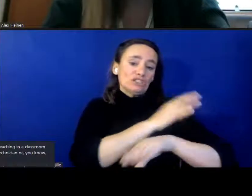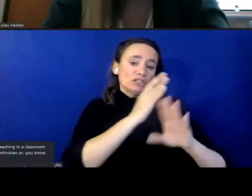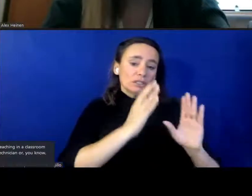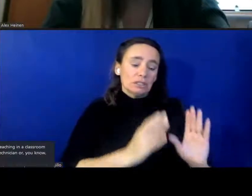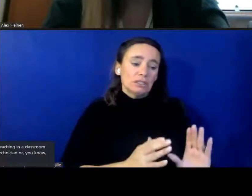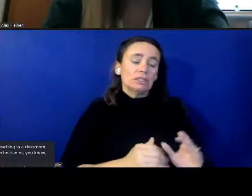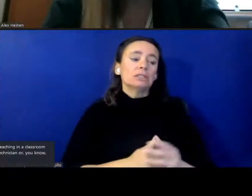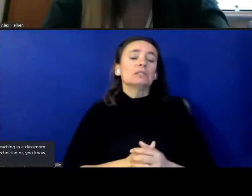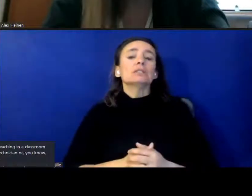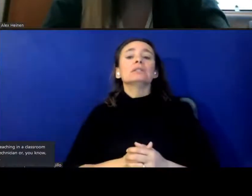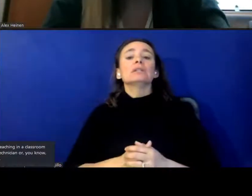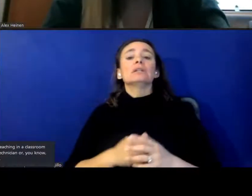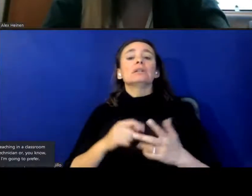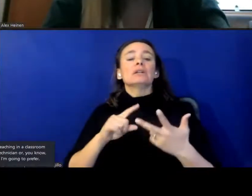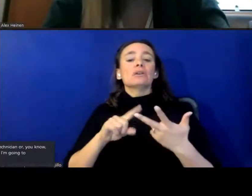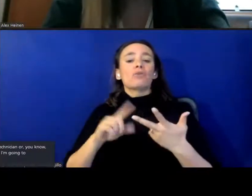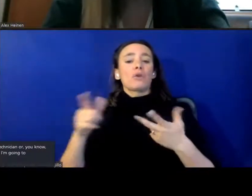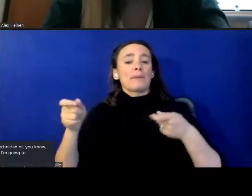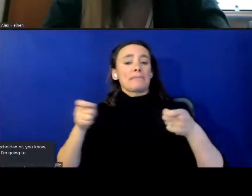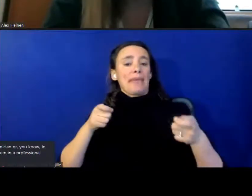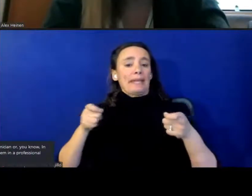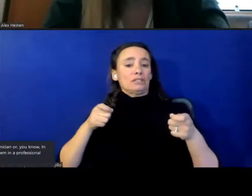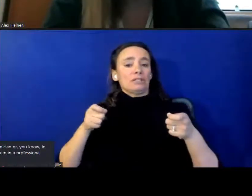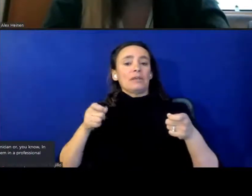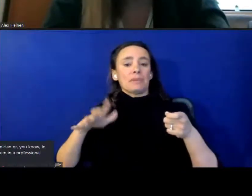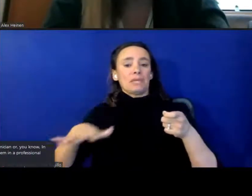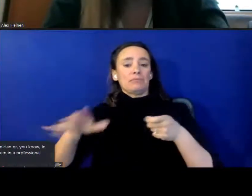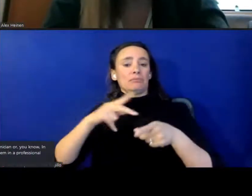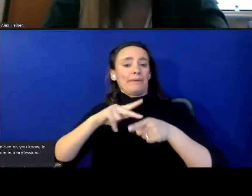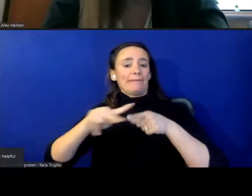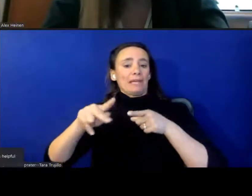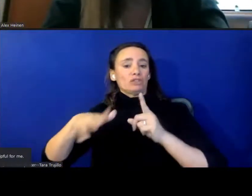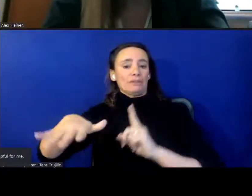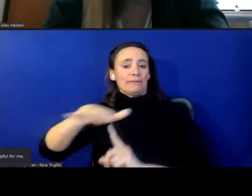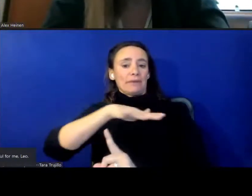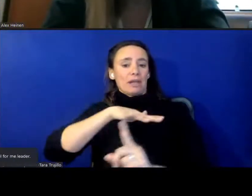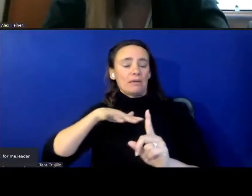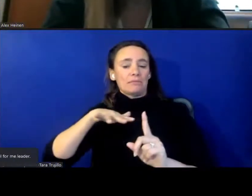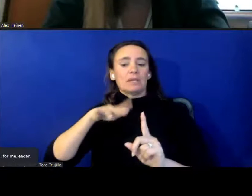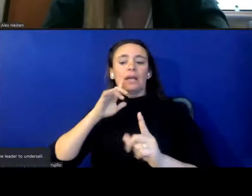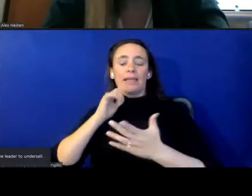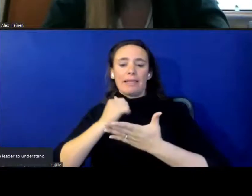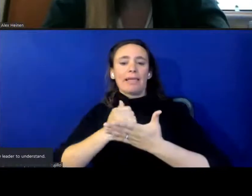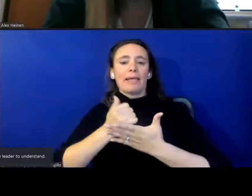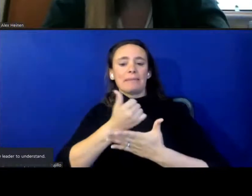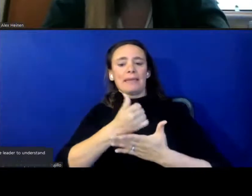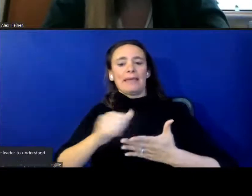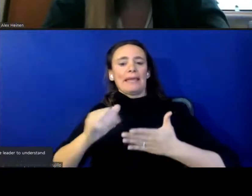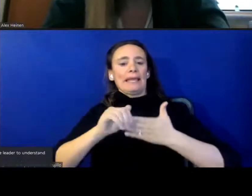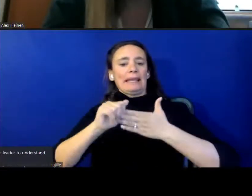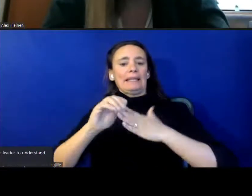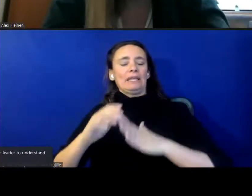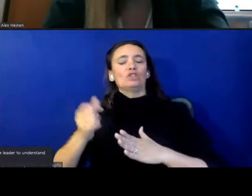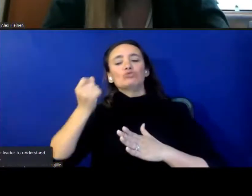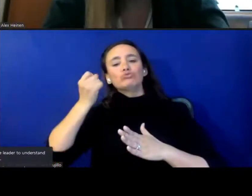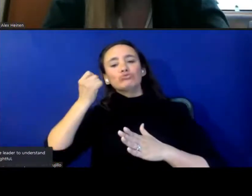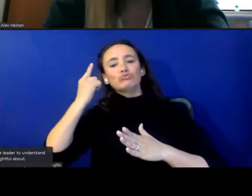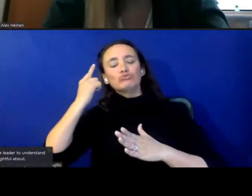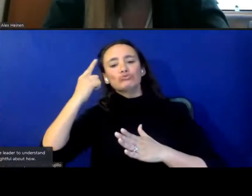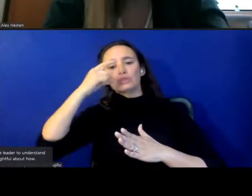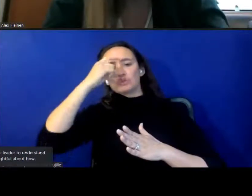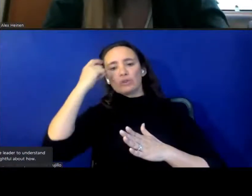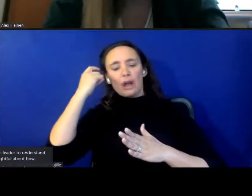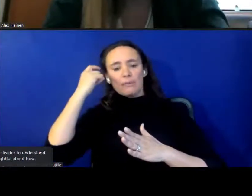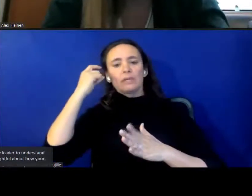case, managing them in a professional environment, I think it's helpful for any leader to understand trauma and to be thoughtful about